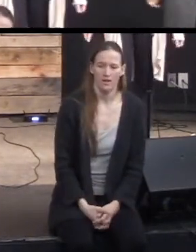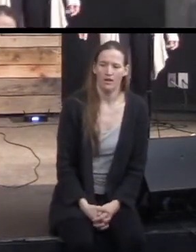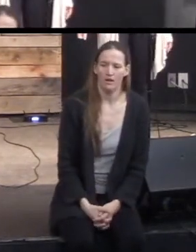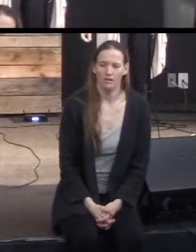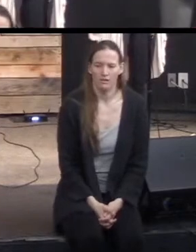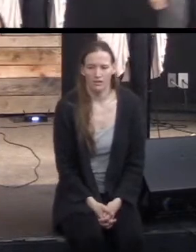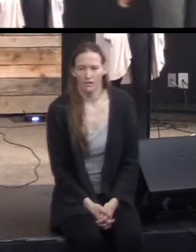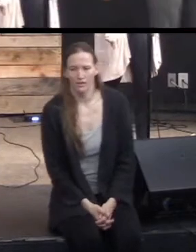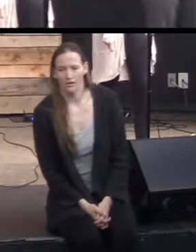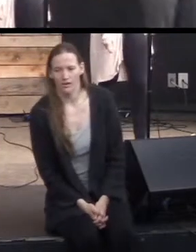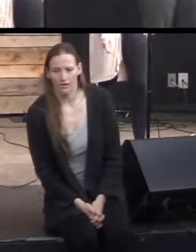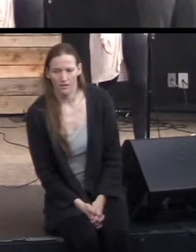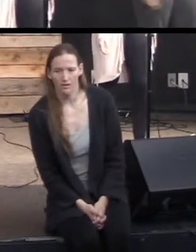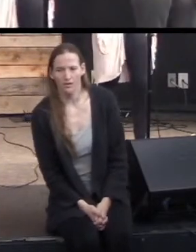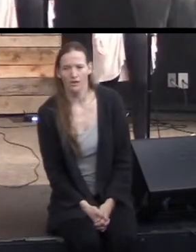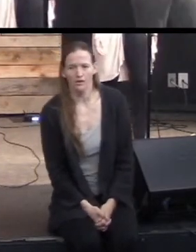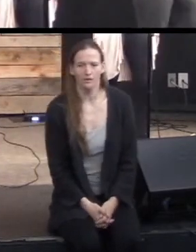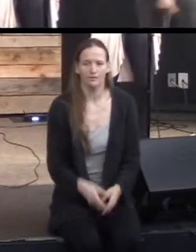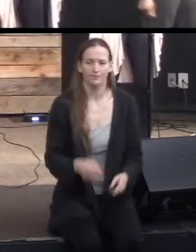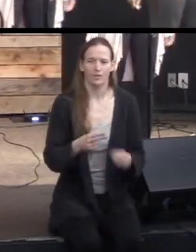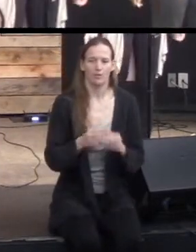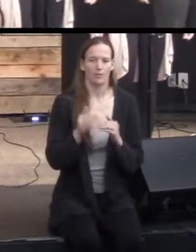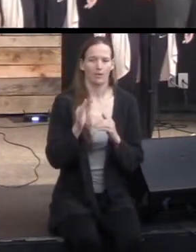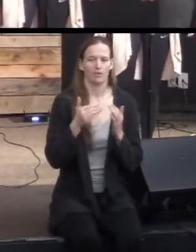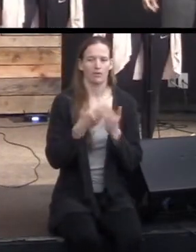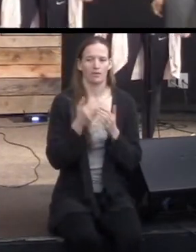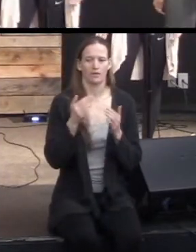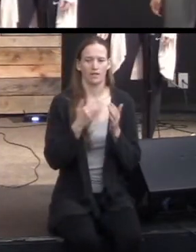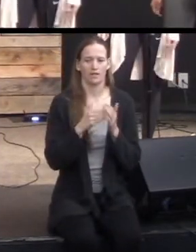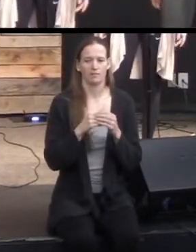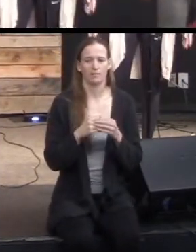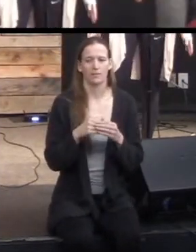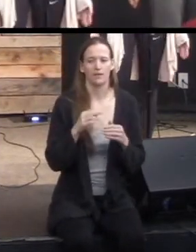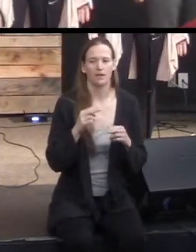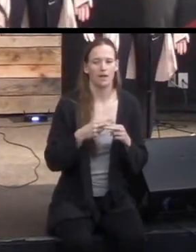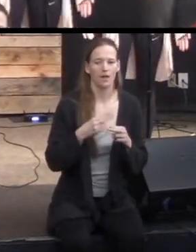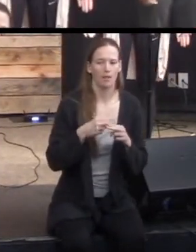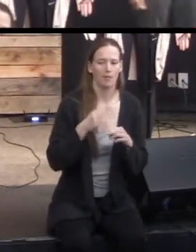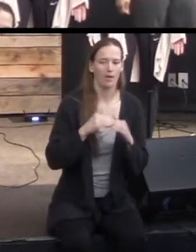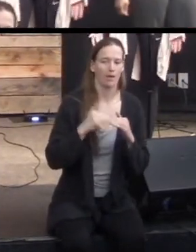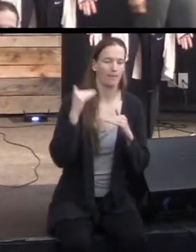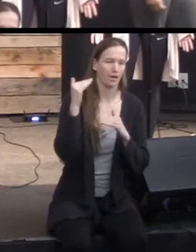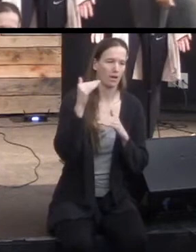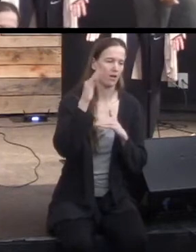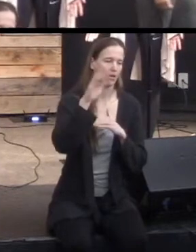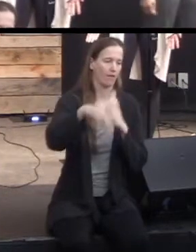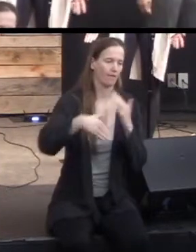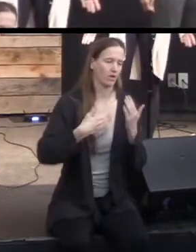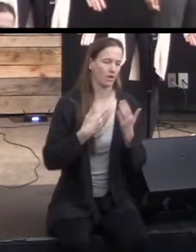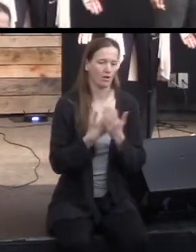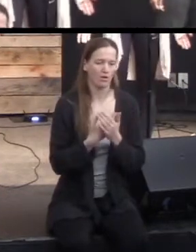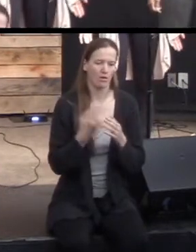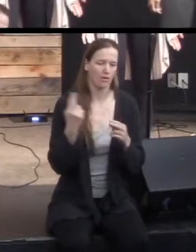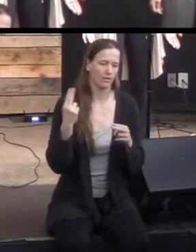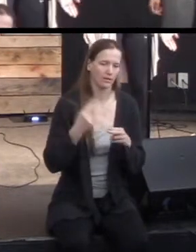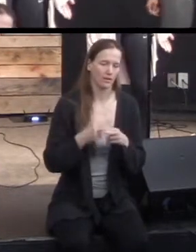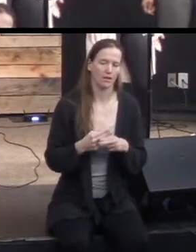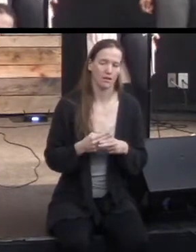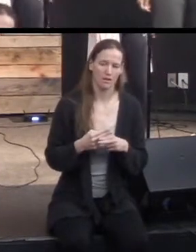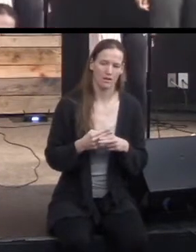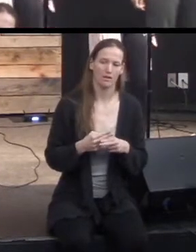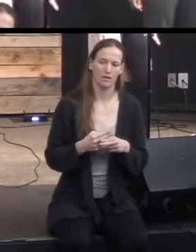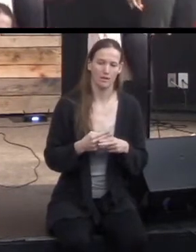God. Name above all names. He's the name above all